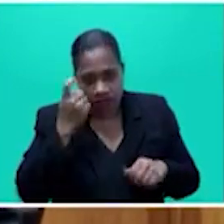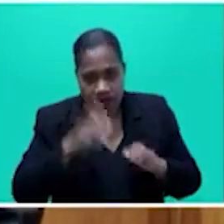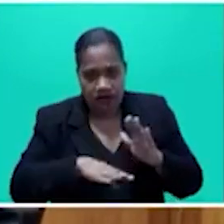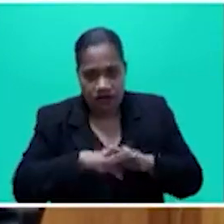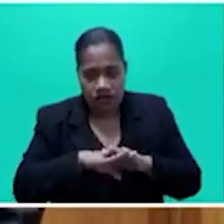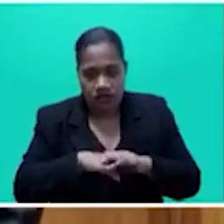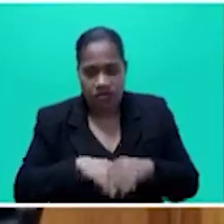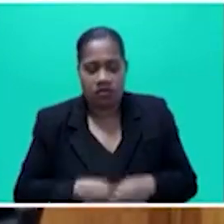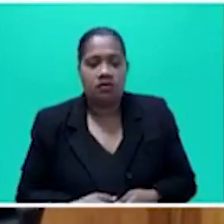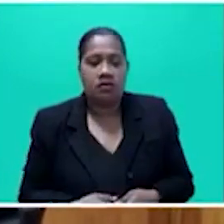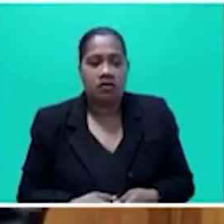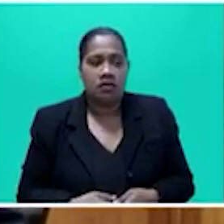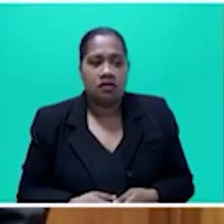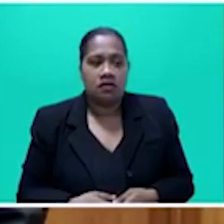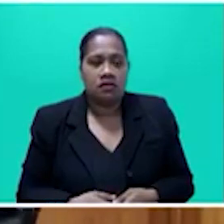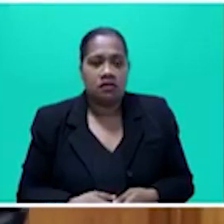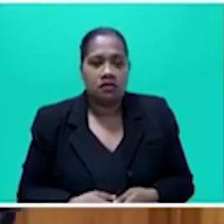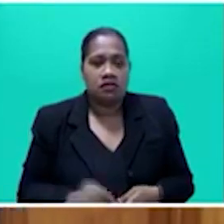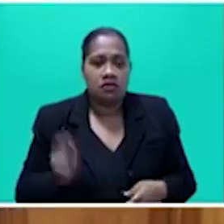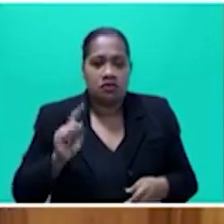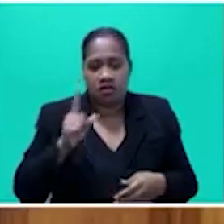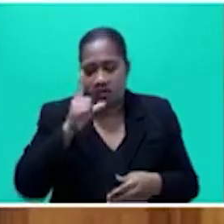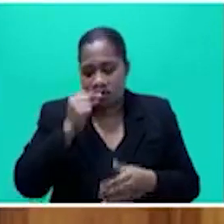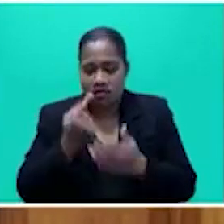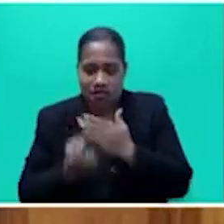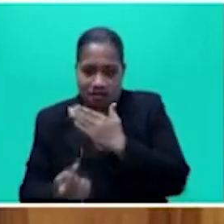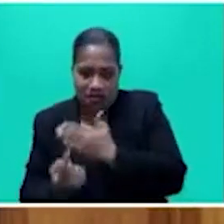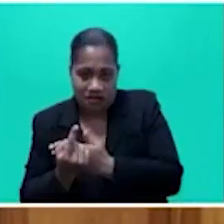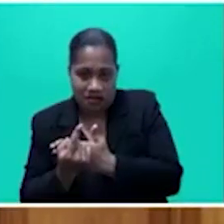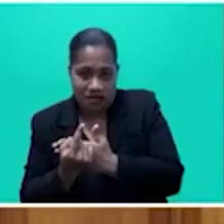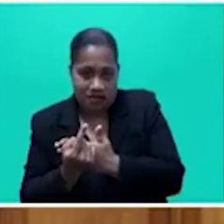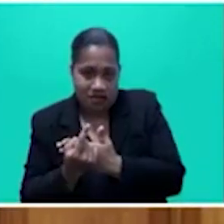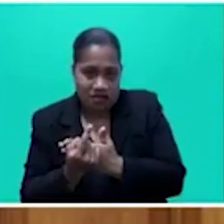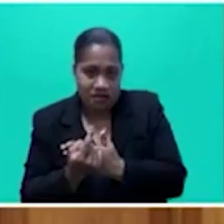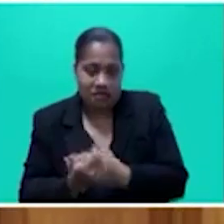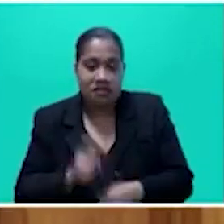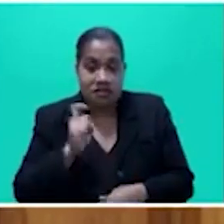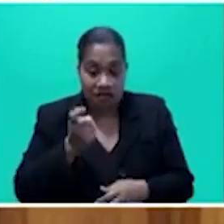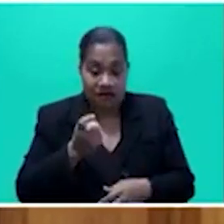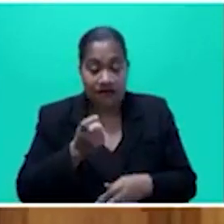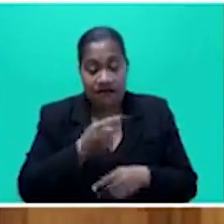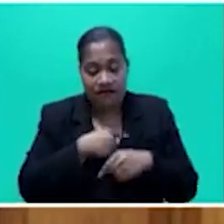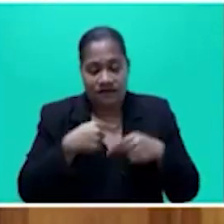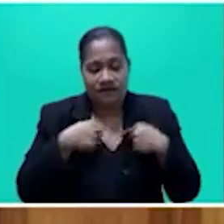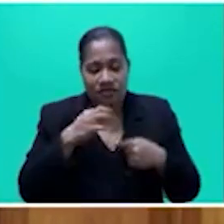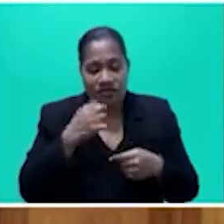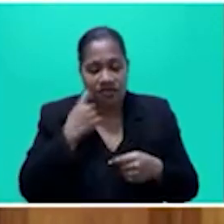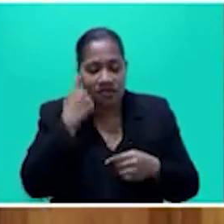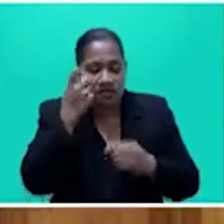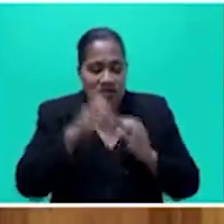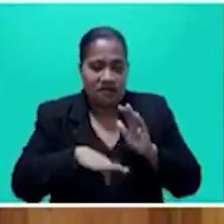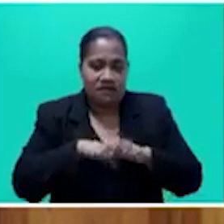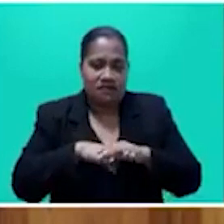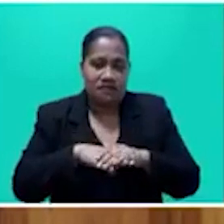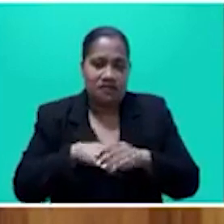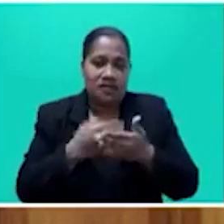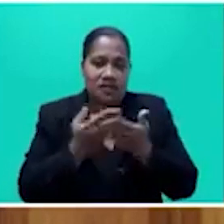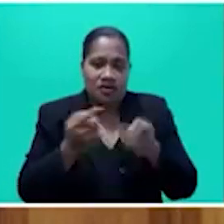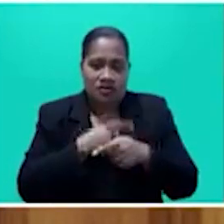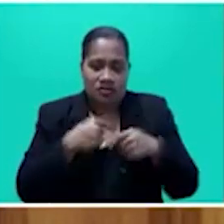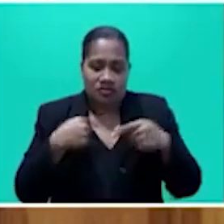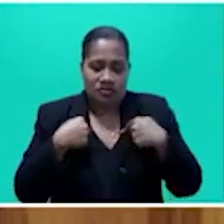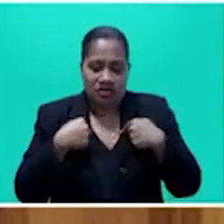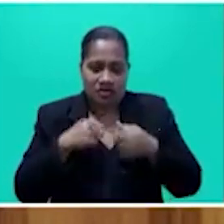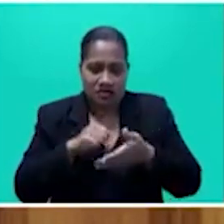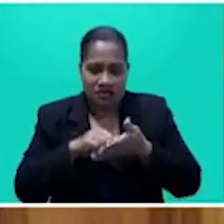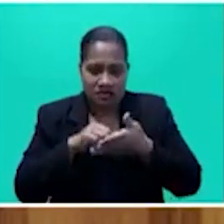of what the repercussions could be if we are not vigilant in the way we maintain our standards.